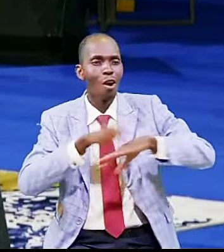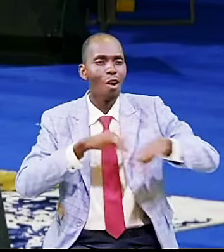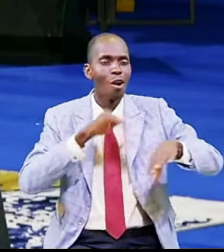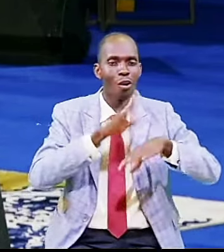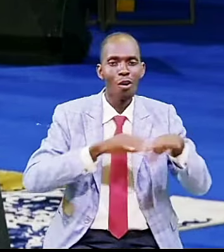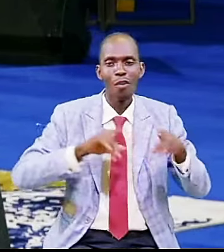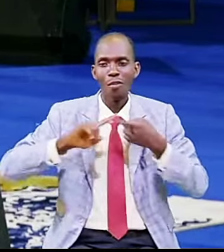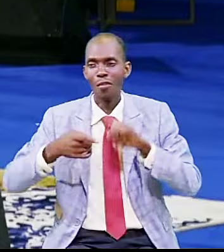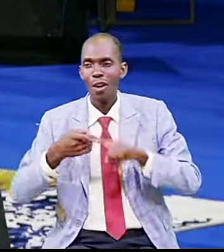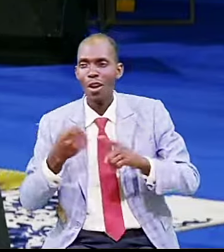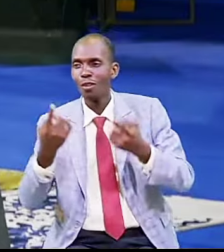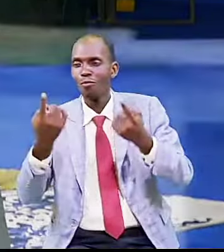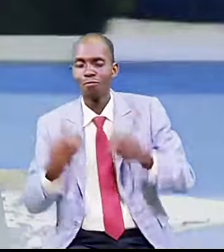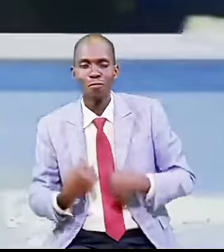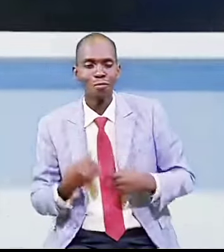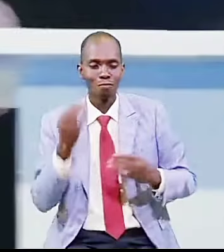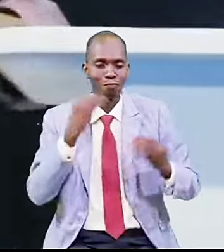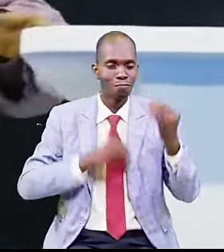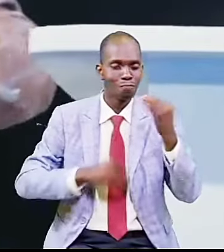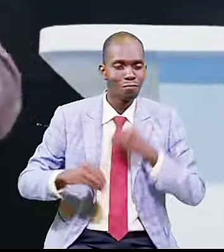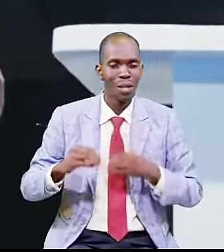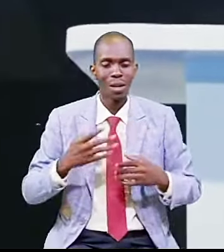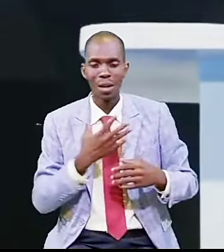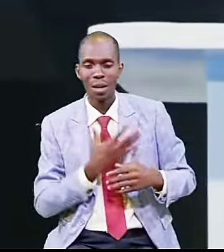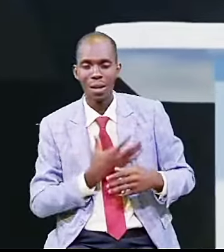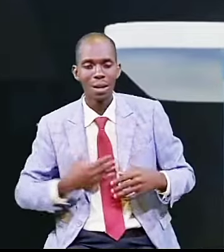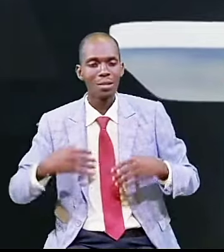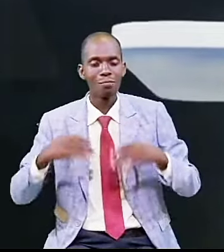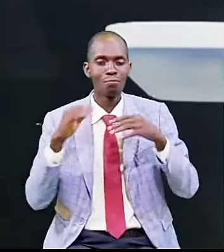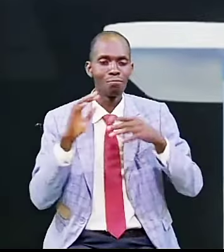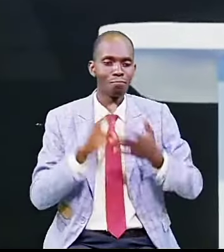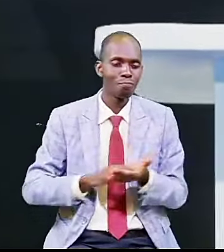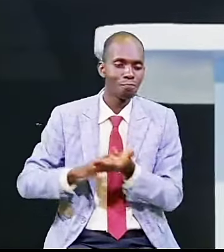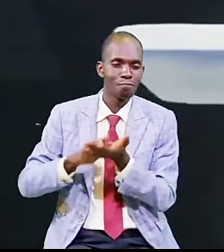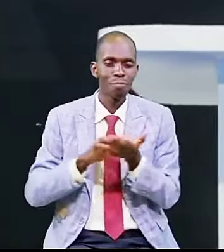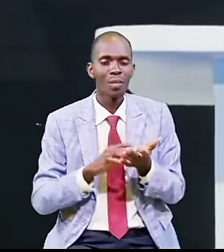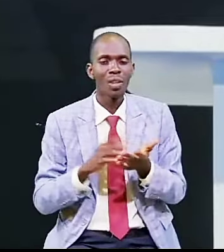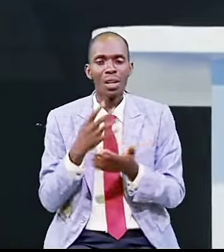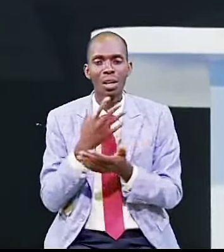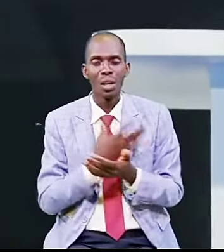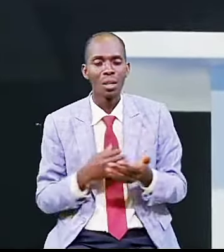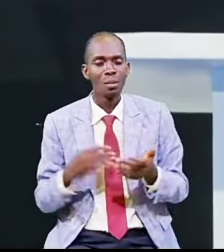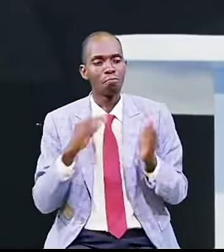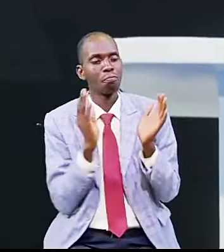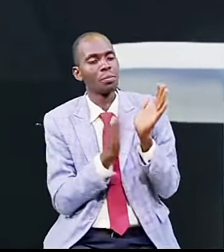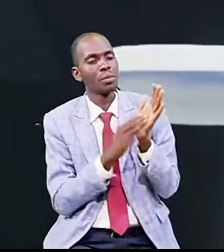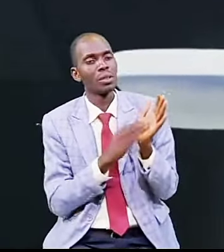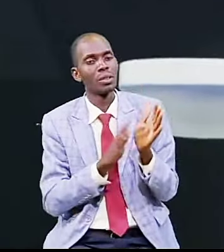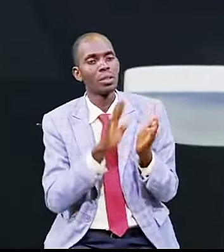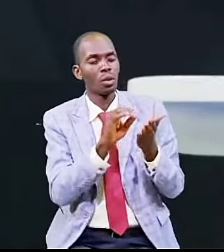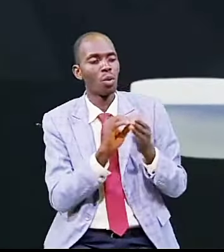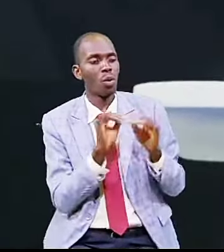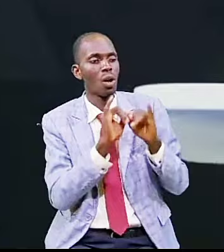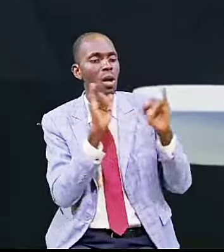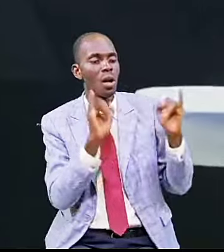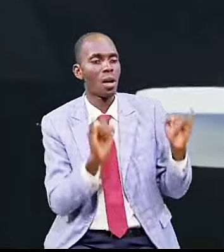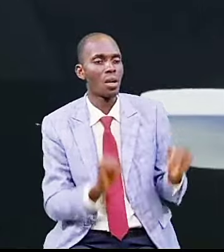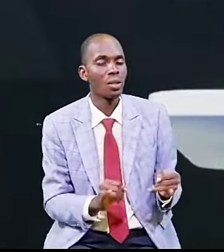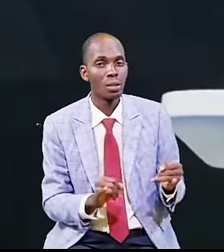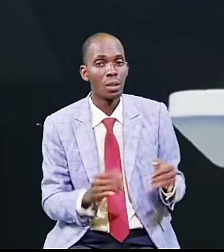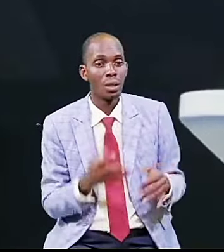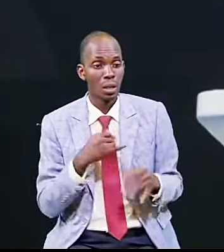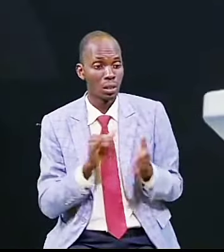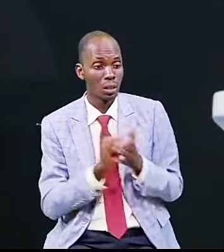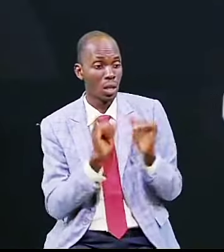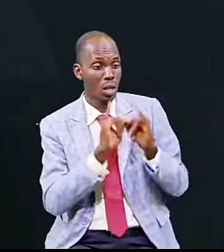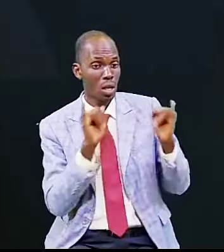they praised their idols. And their idol they put in the sitting room there, and they were singing,